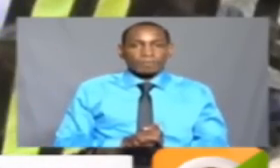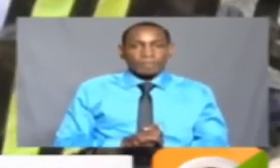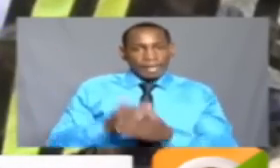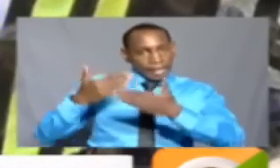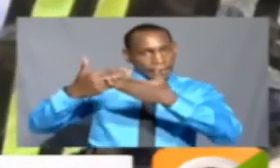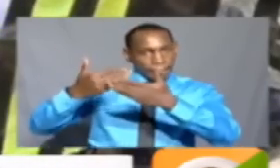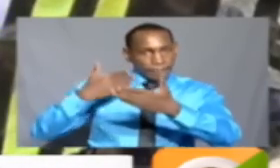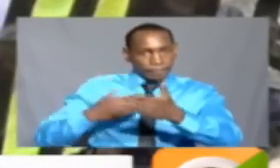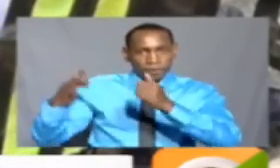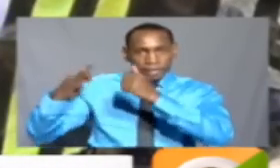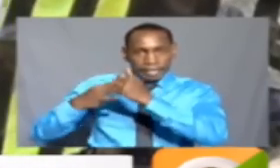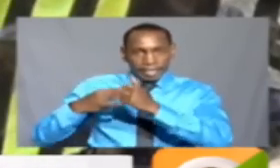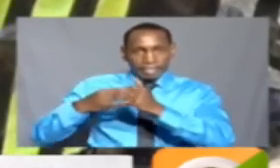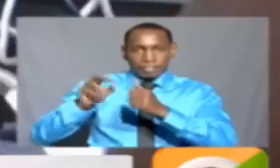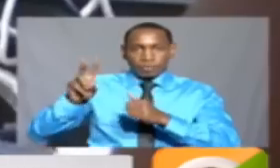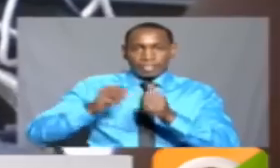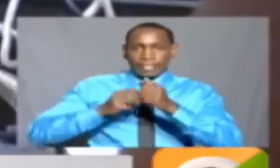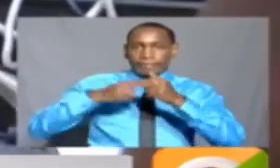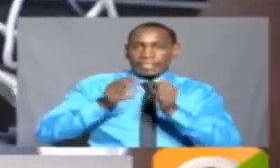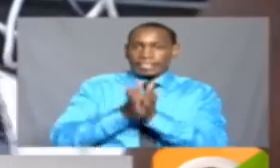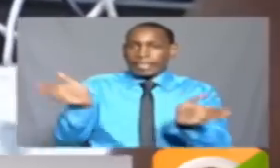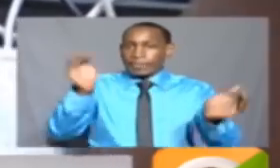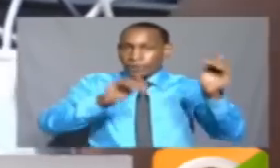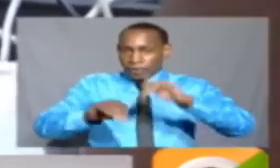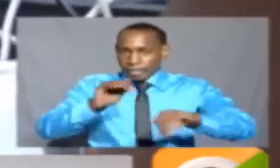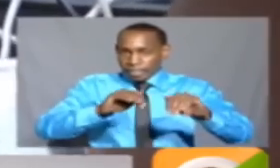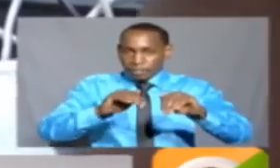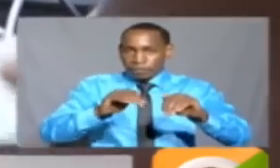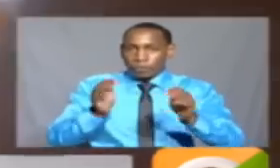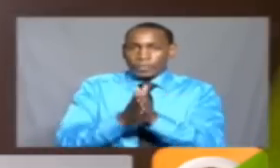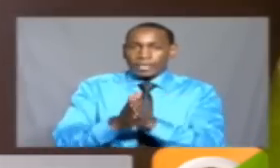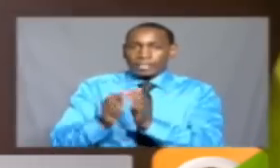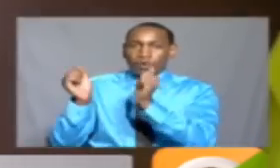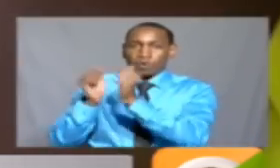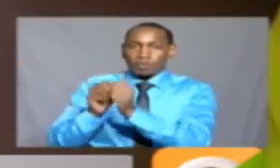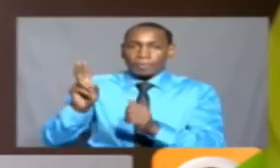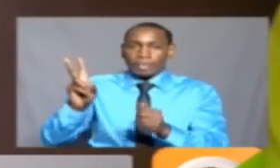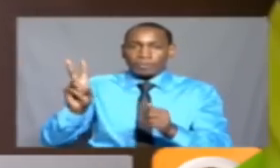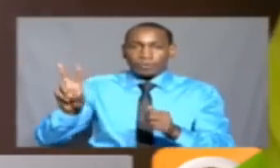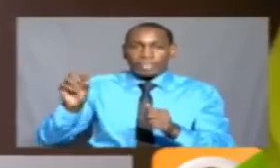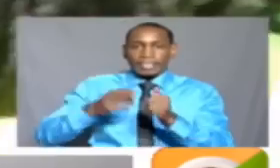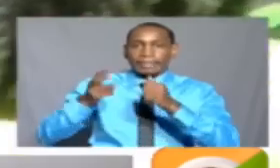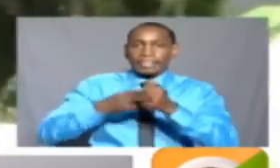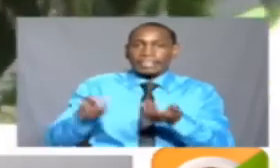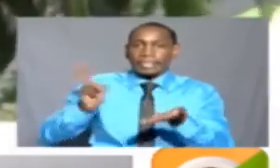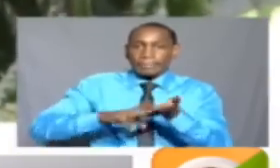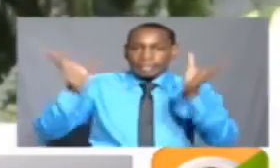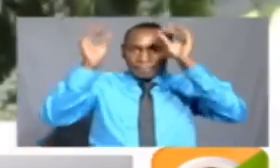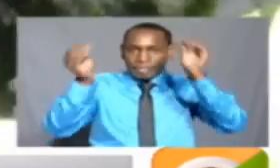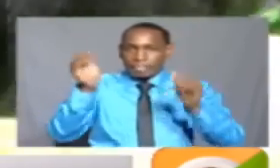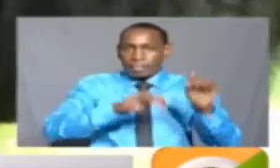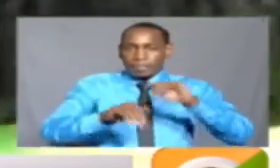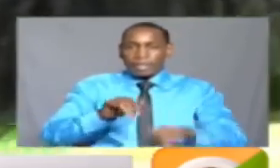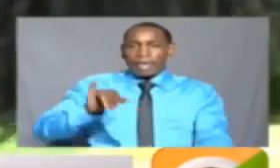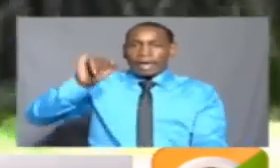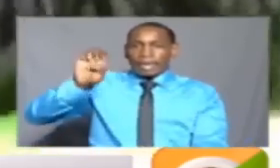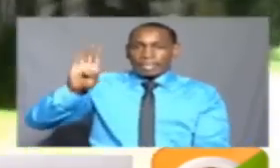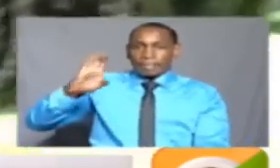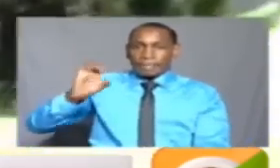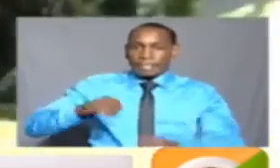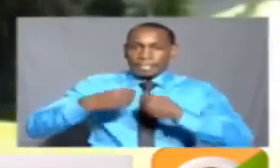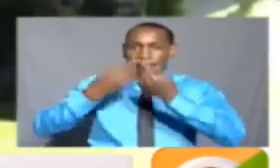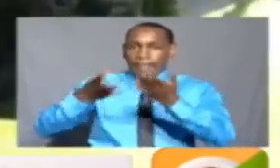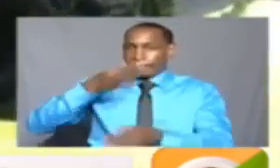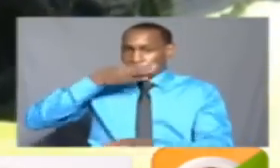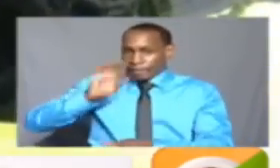In the run-up to the August 2017 general election and the October 2017 repeat presidential polls, IEBC awarded